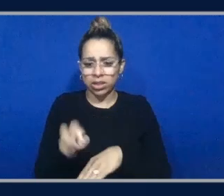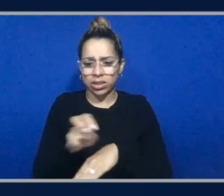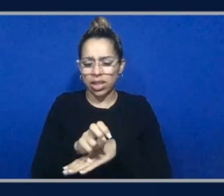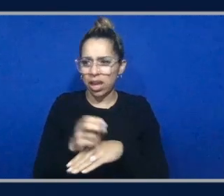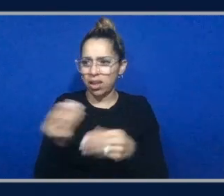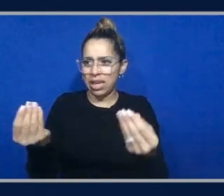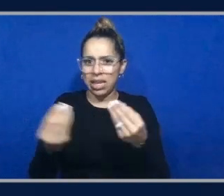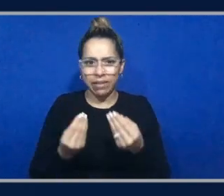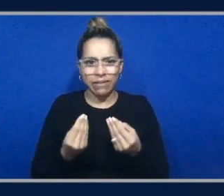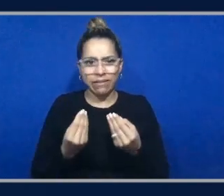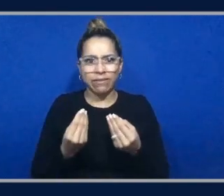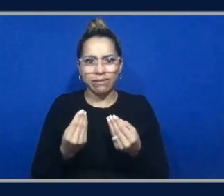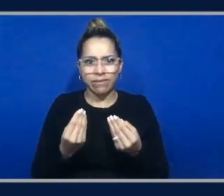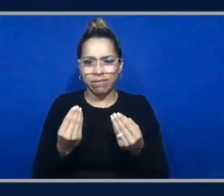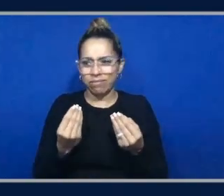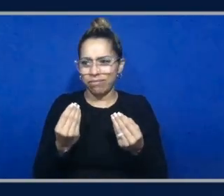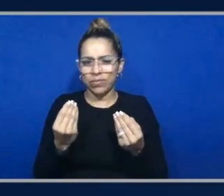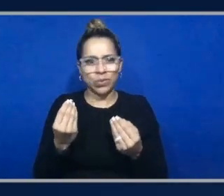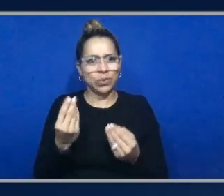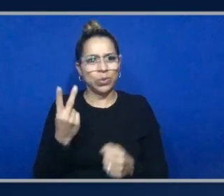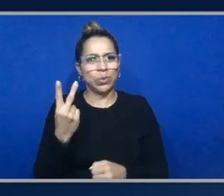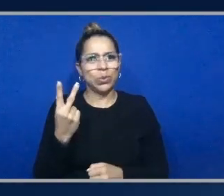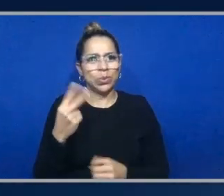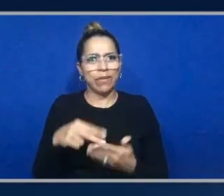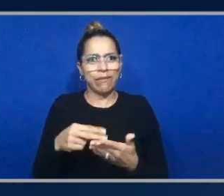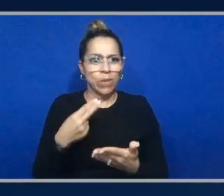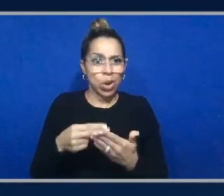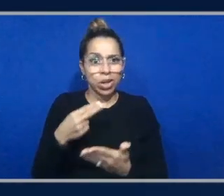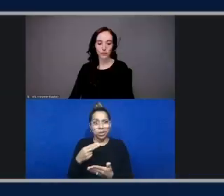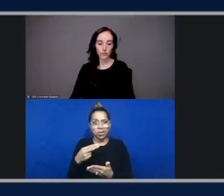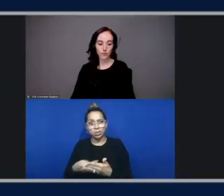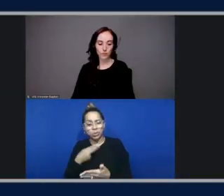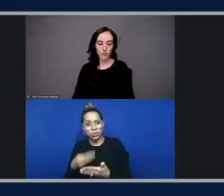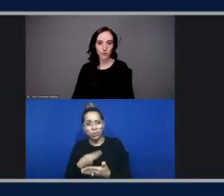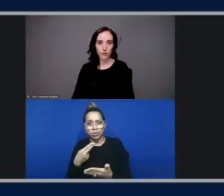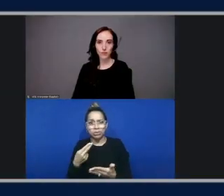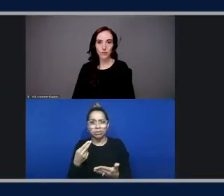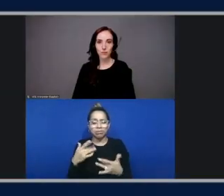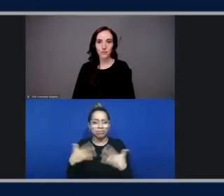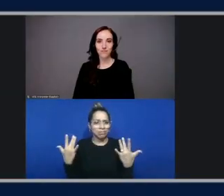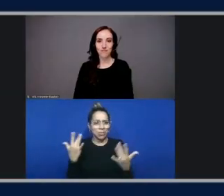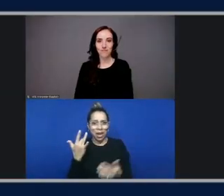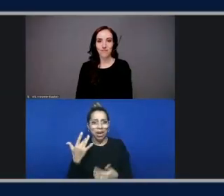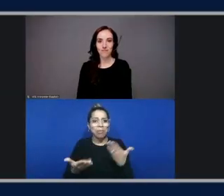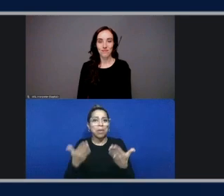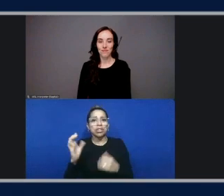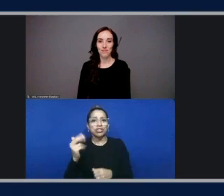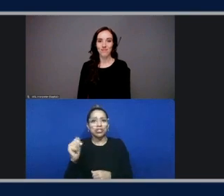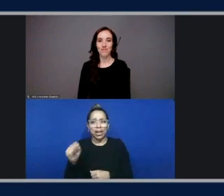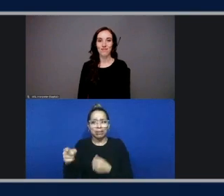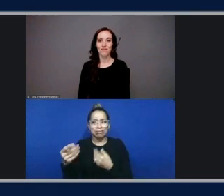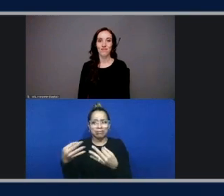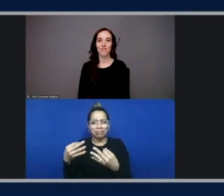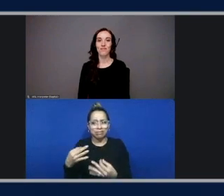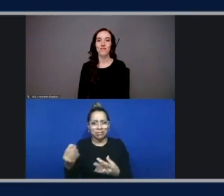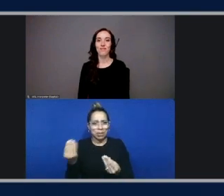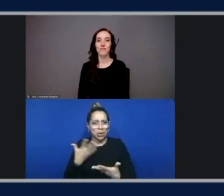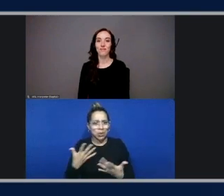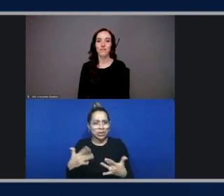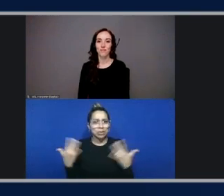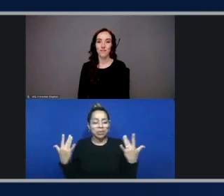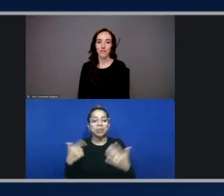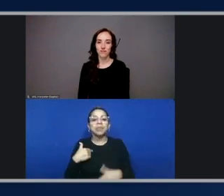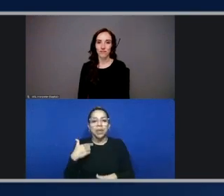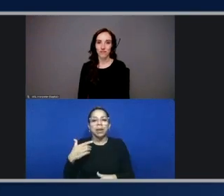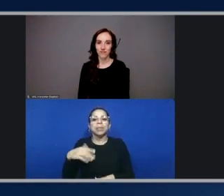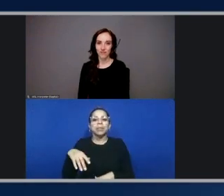and I'm not really sure why. So maybe the chat can catch me up on what's going on. But before we get into it here, I'm Todd Fortier. I'm a Senior Solutions Architect